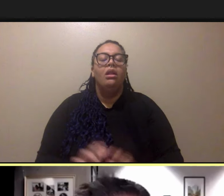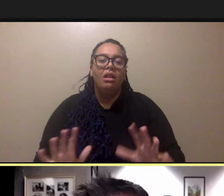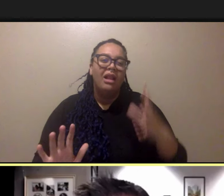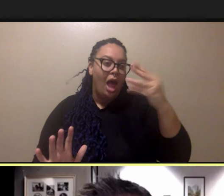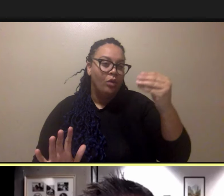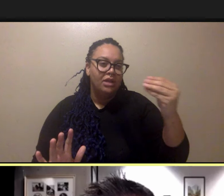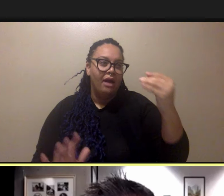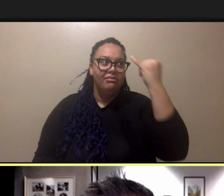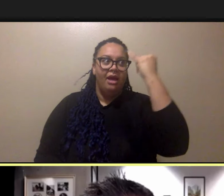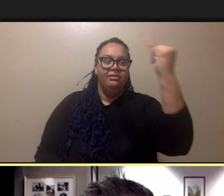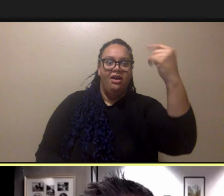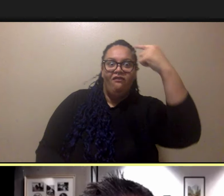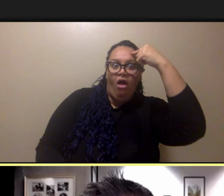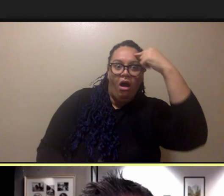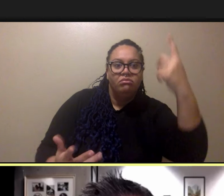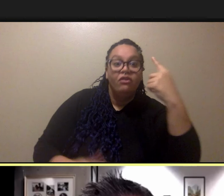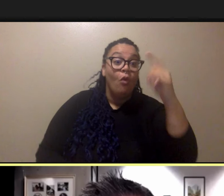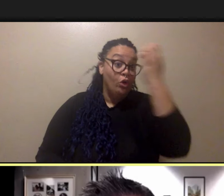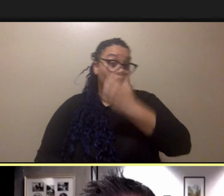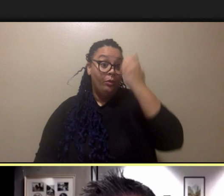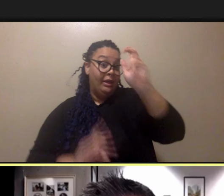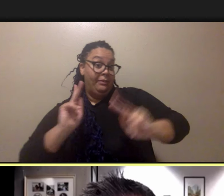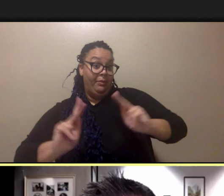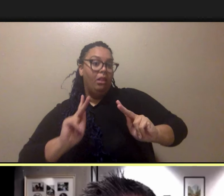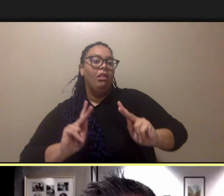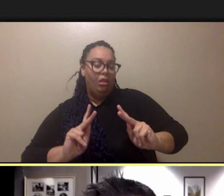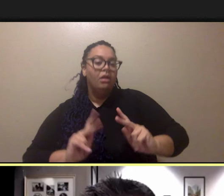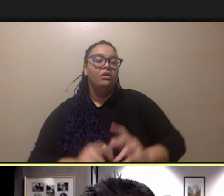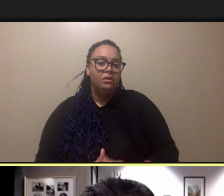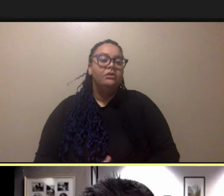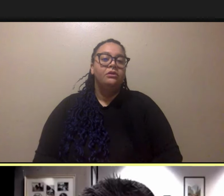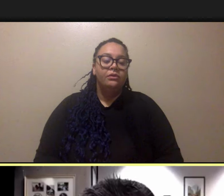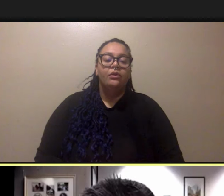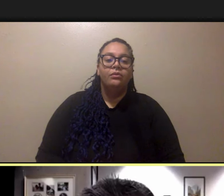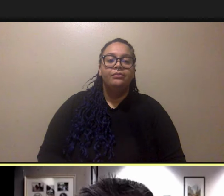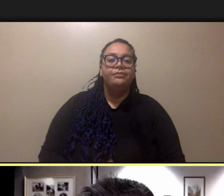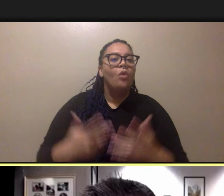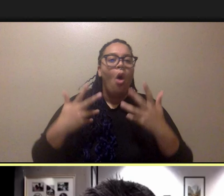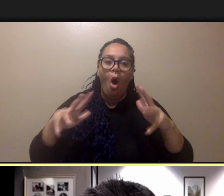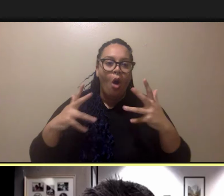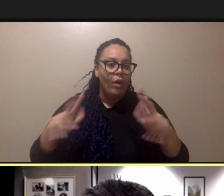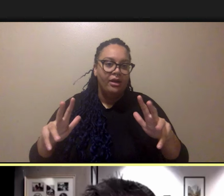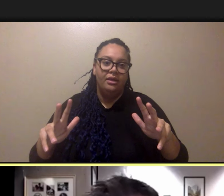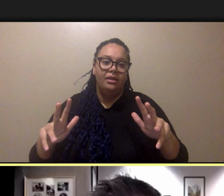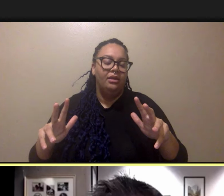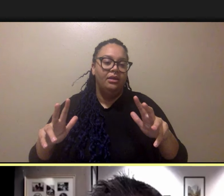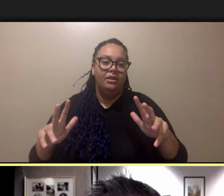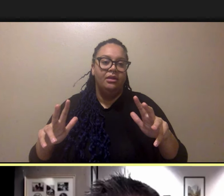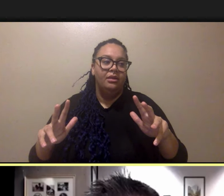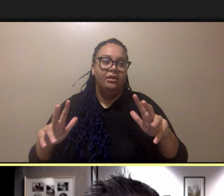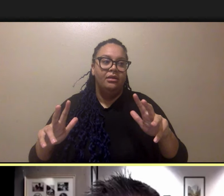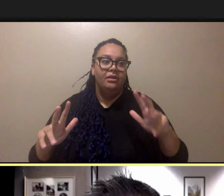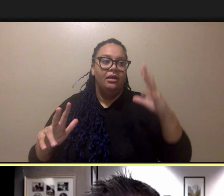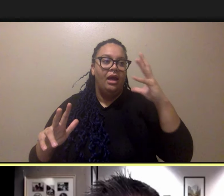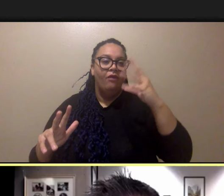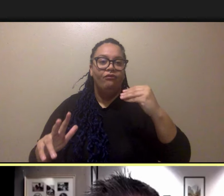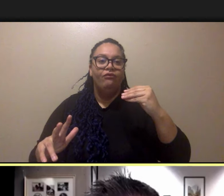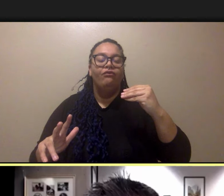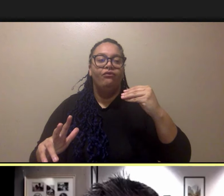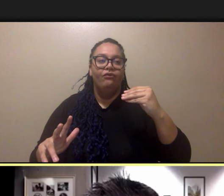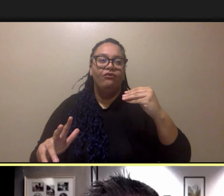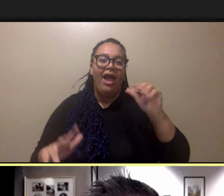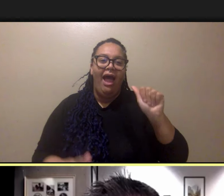thought for Europeans at this time. So there was already an African slave trade going on. And what